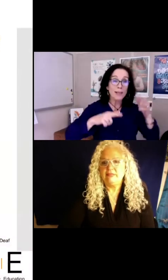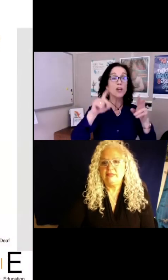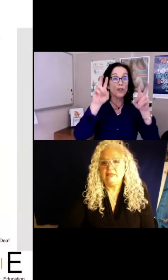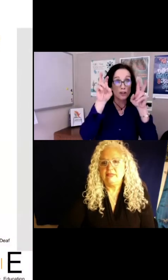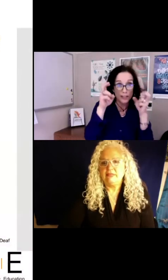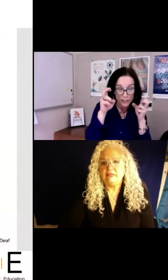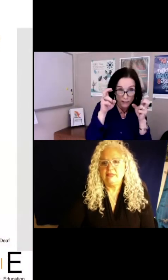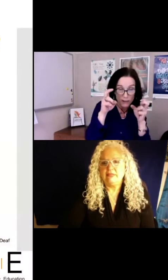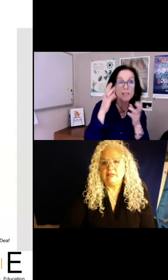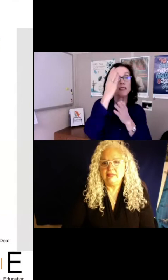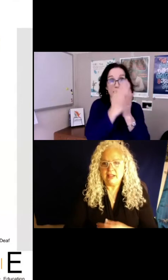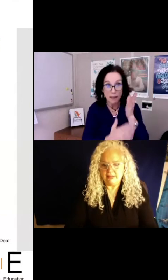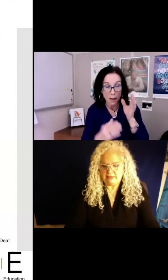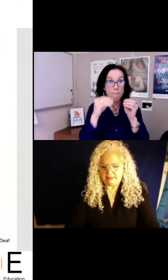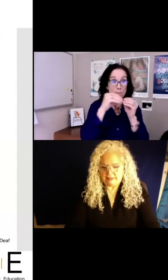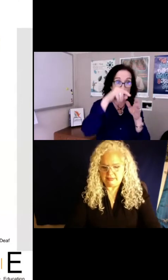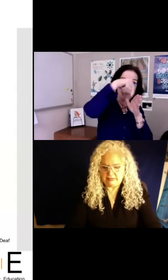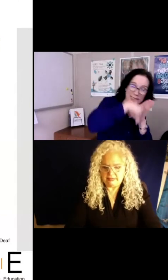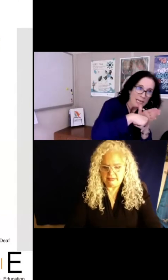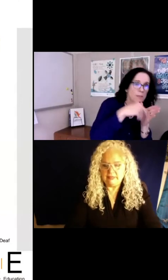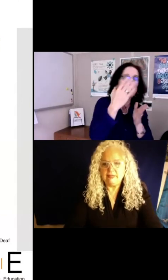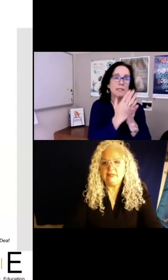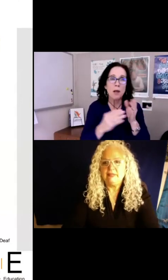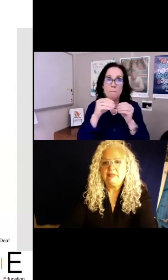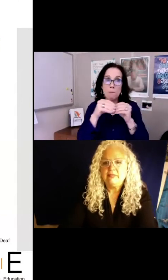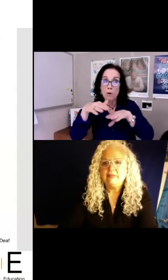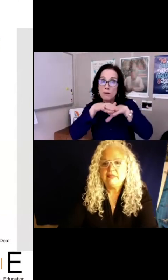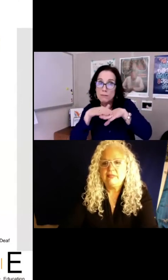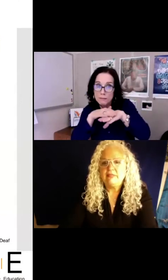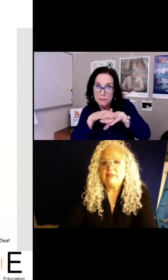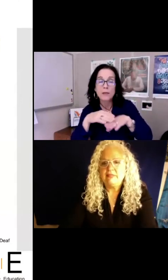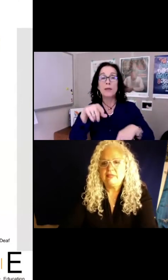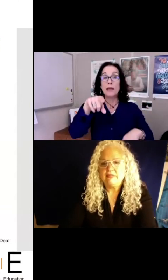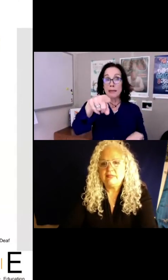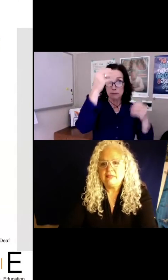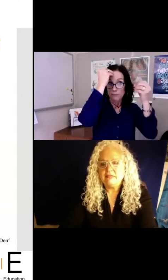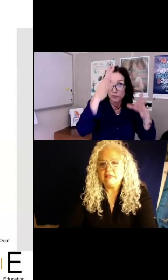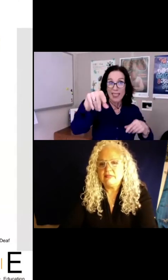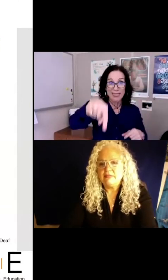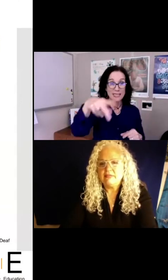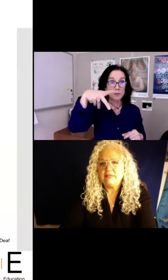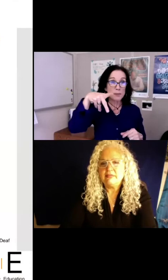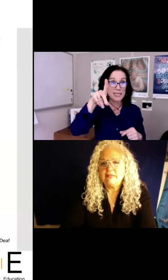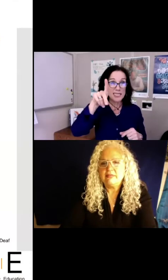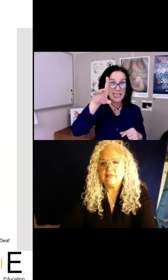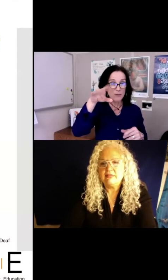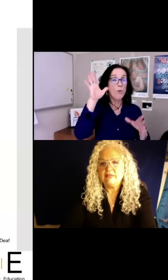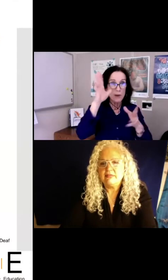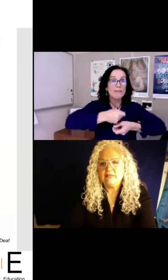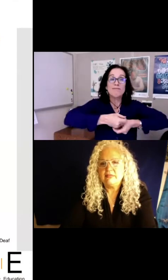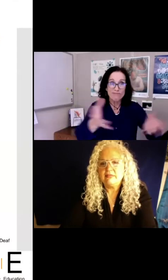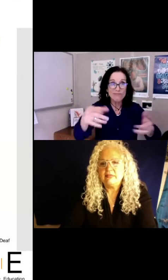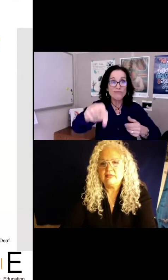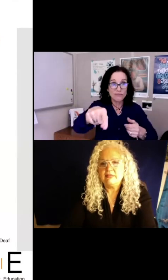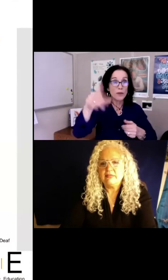We are going to try to cover everything, all of these topics, some more in depth than others. And